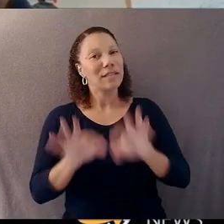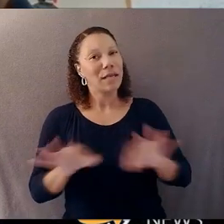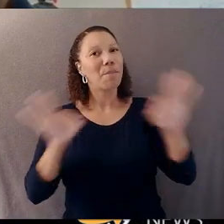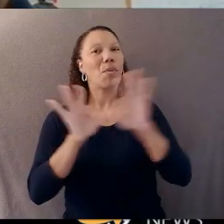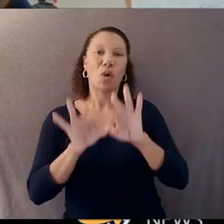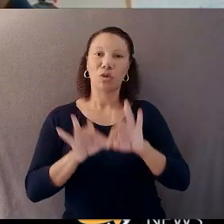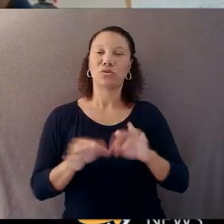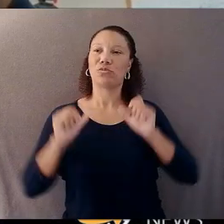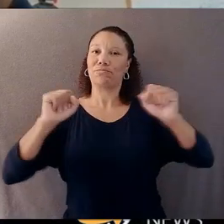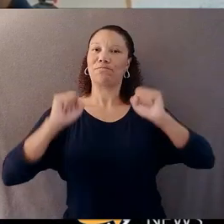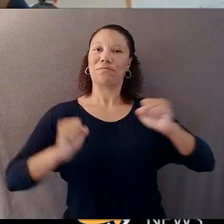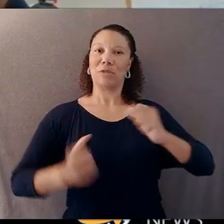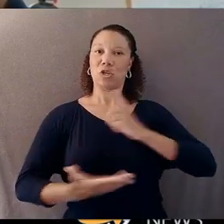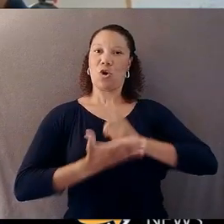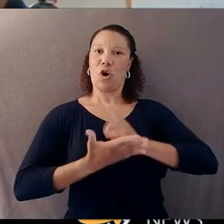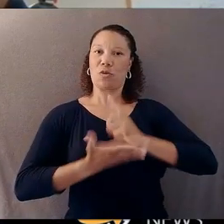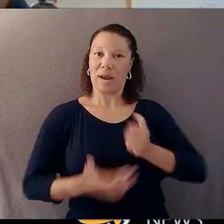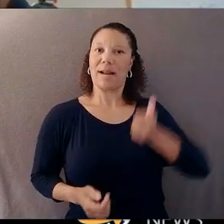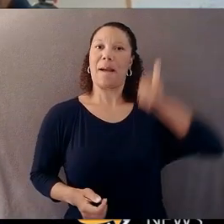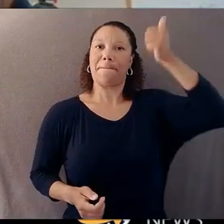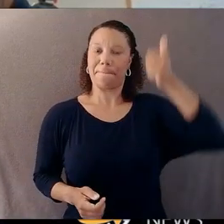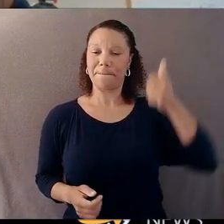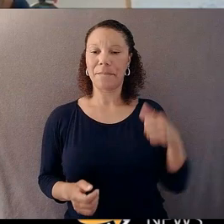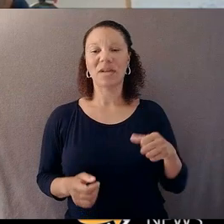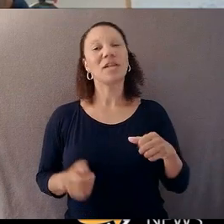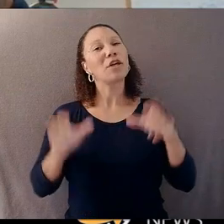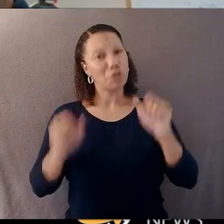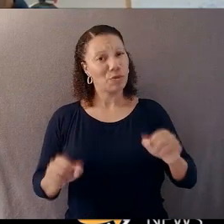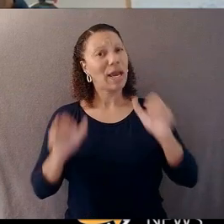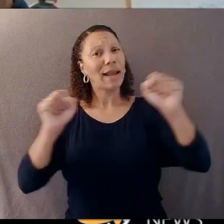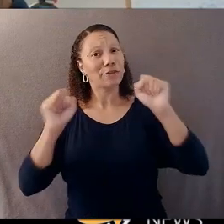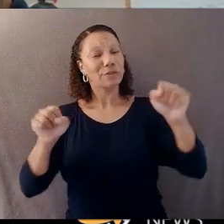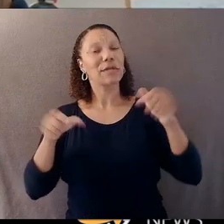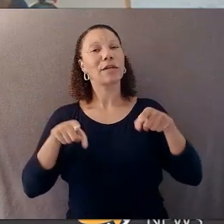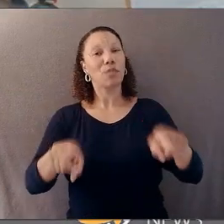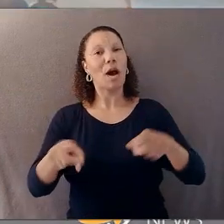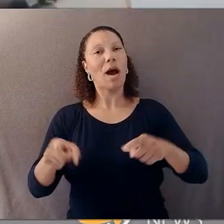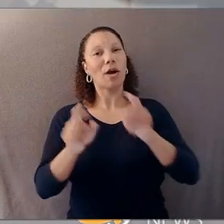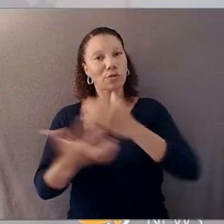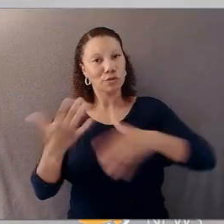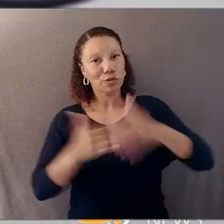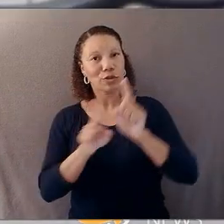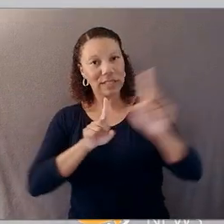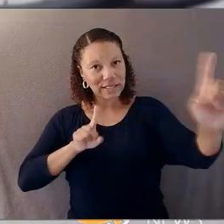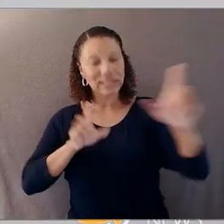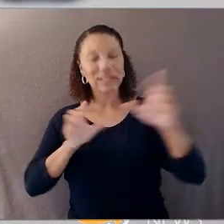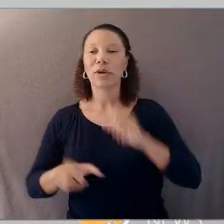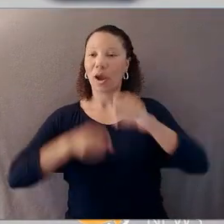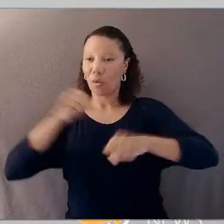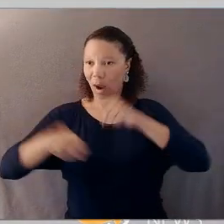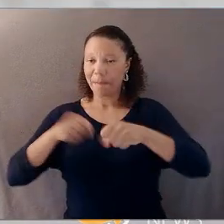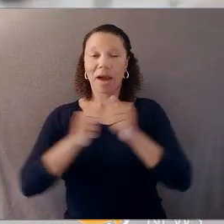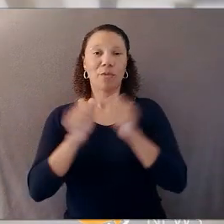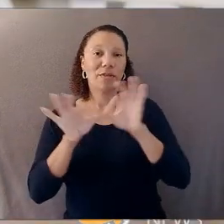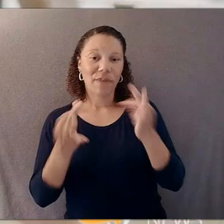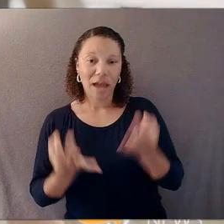little bit. You can do this even while social distancing. So get out and ride your bike with your family.